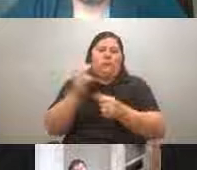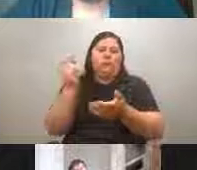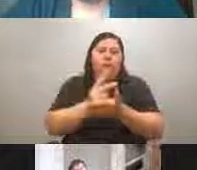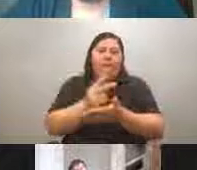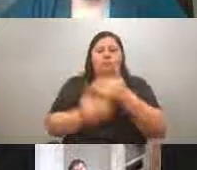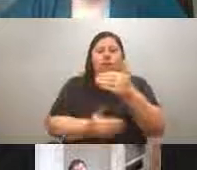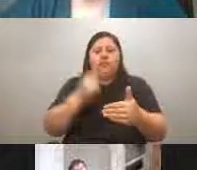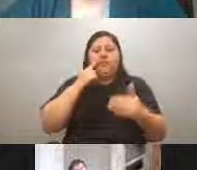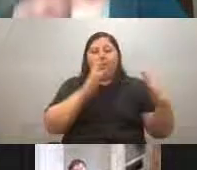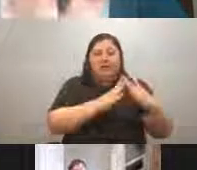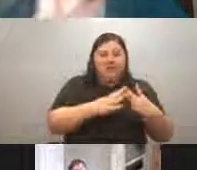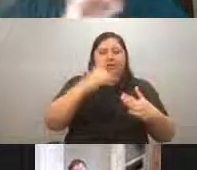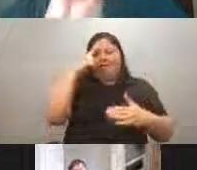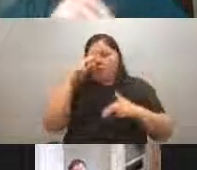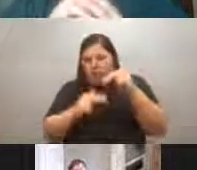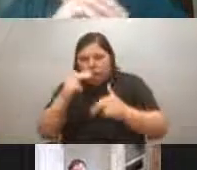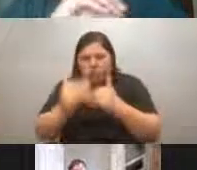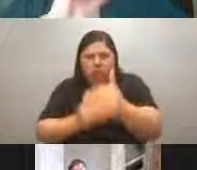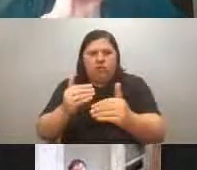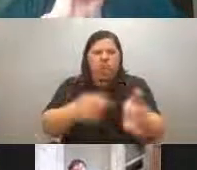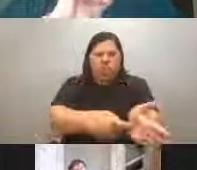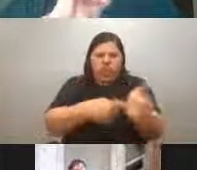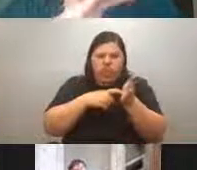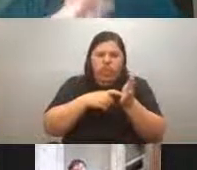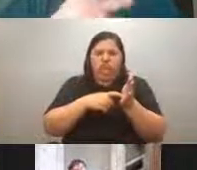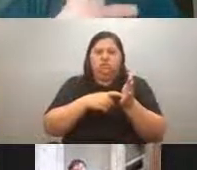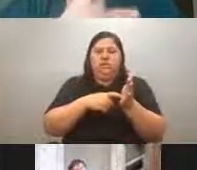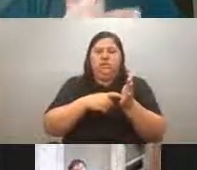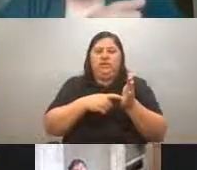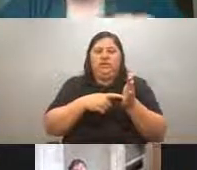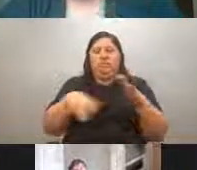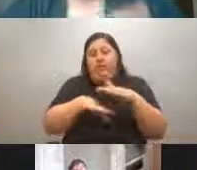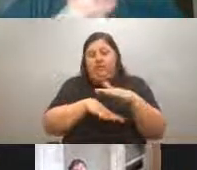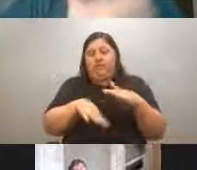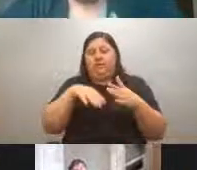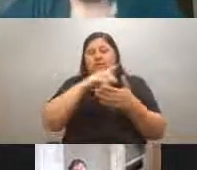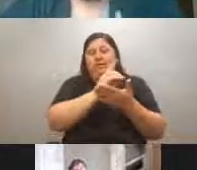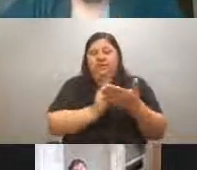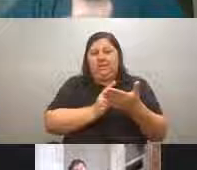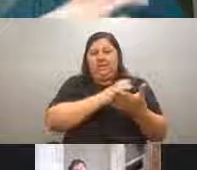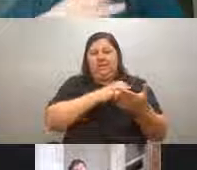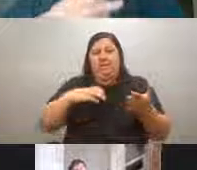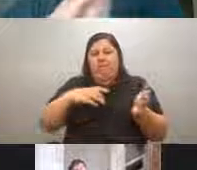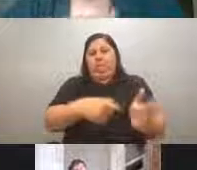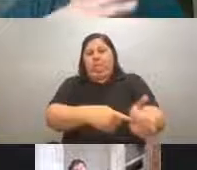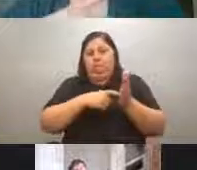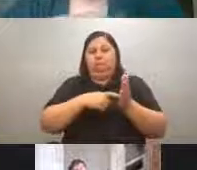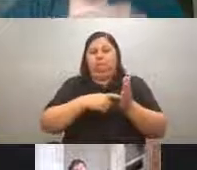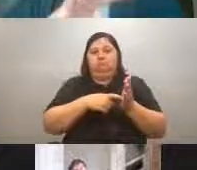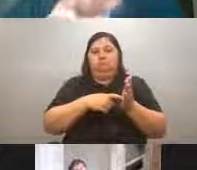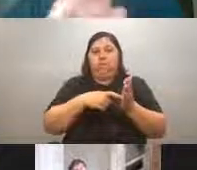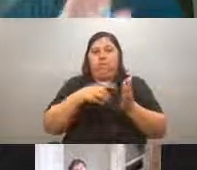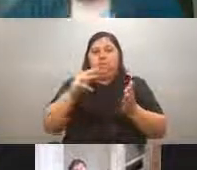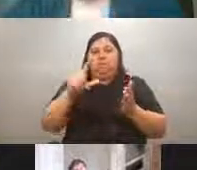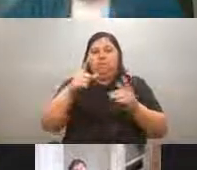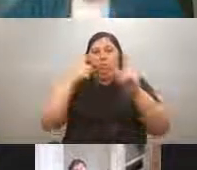through, they required, the city's basically design commission required that the mural goals have